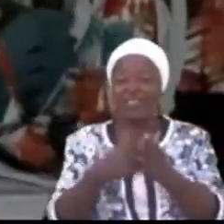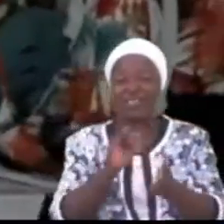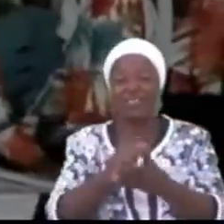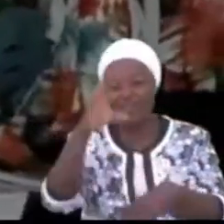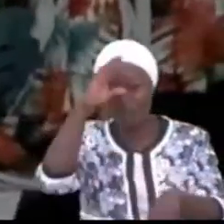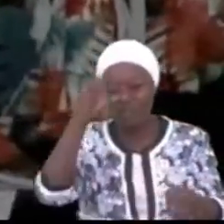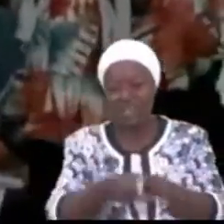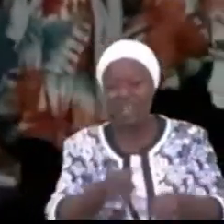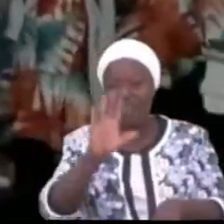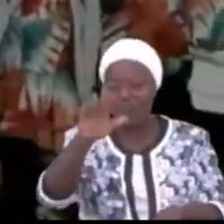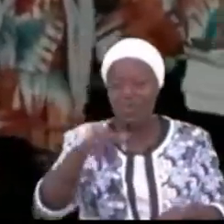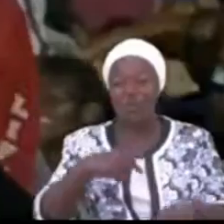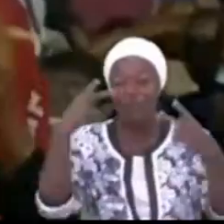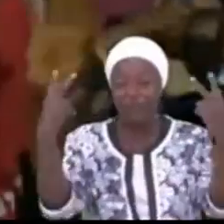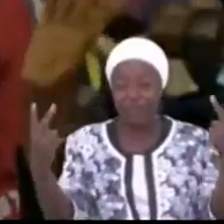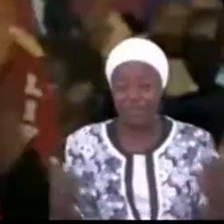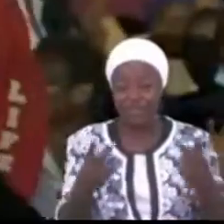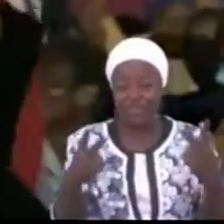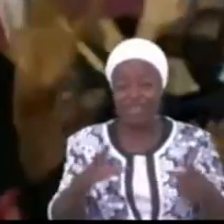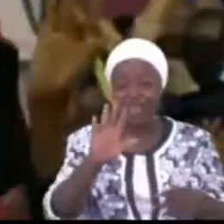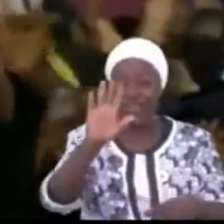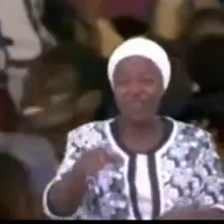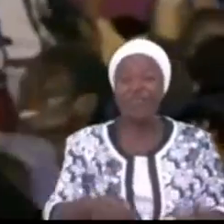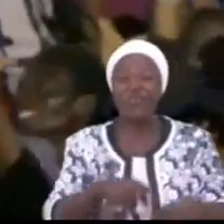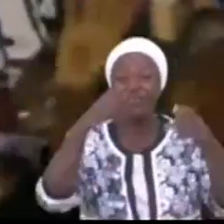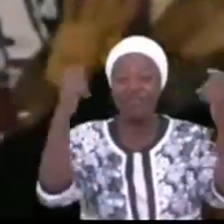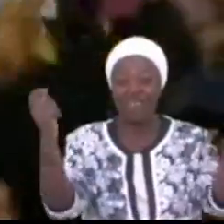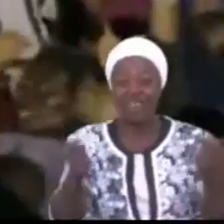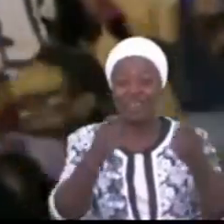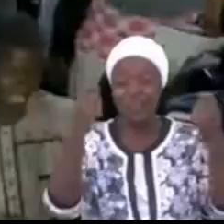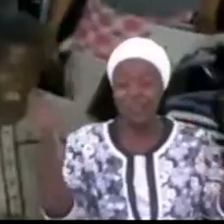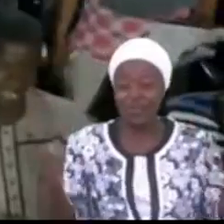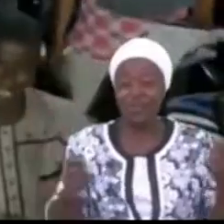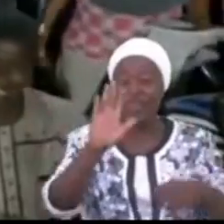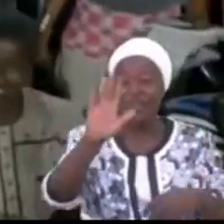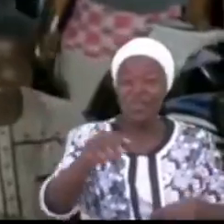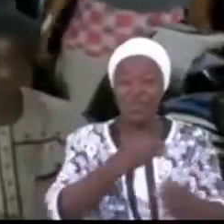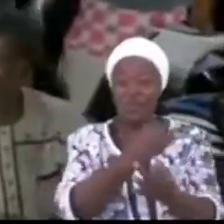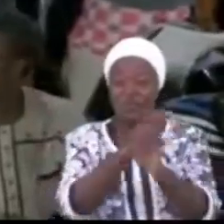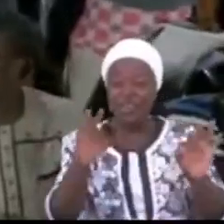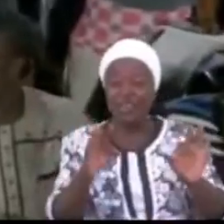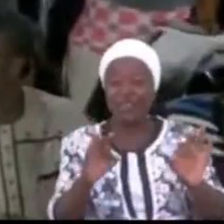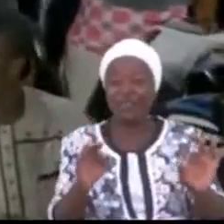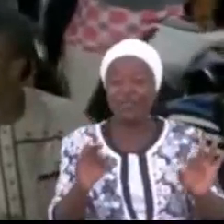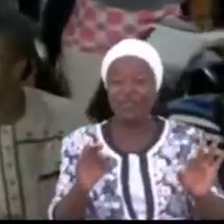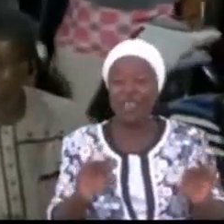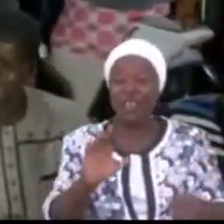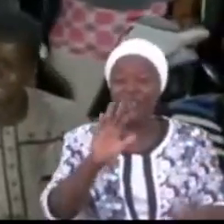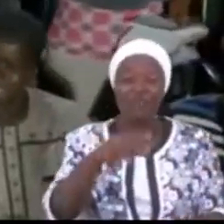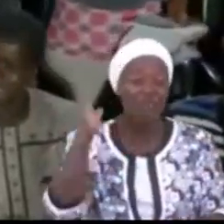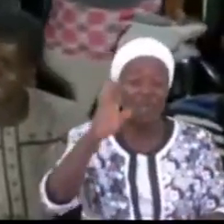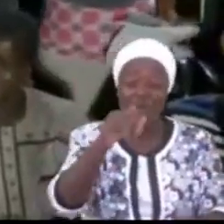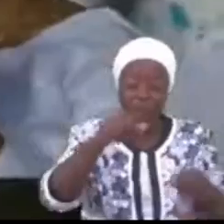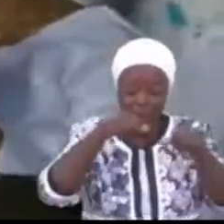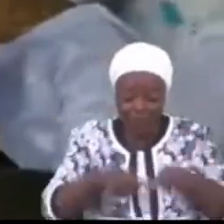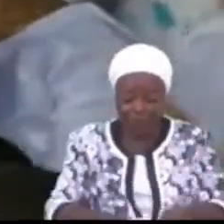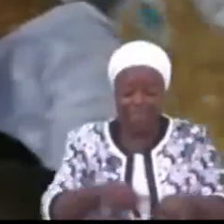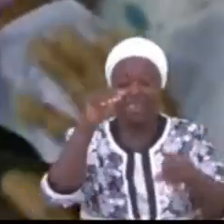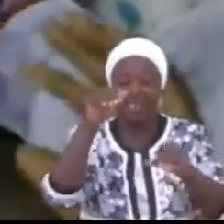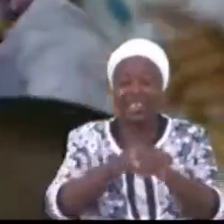Your victory, your triumph, your emancipation will be permanent